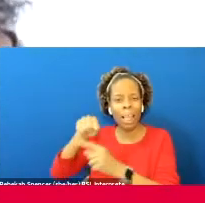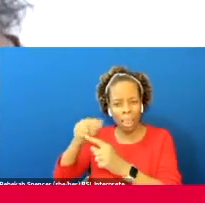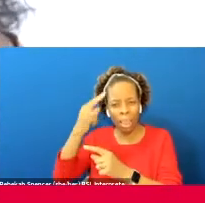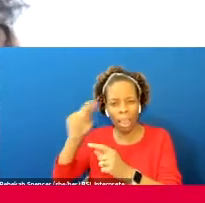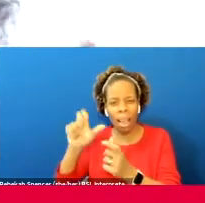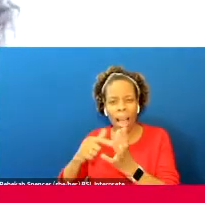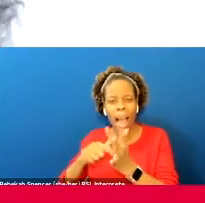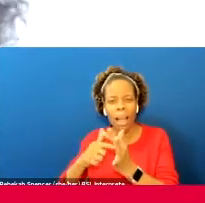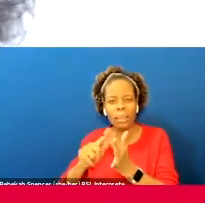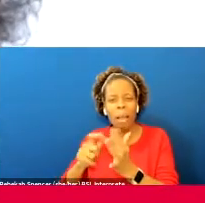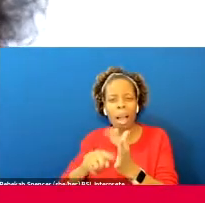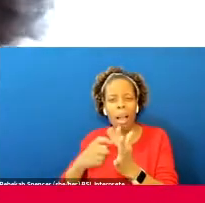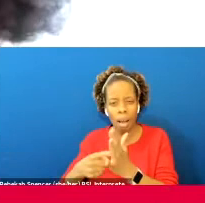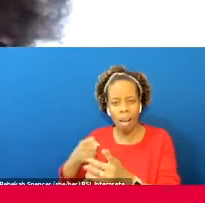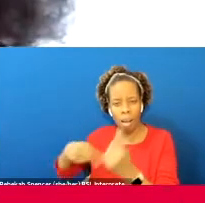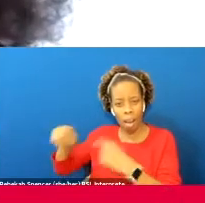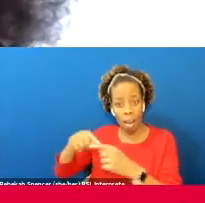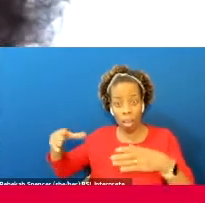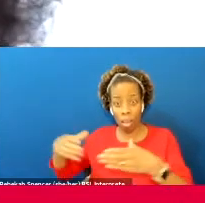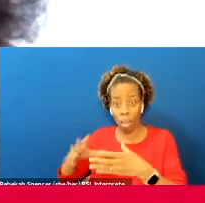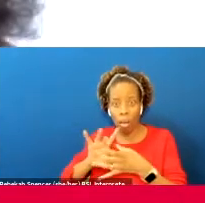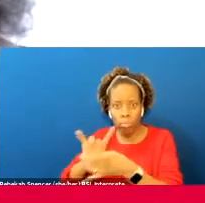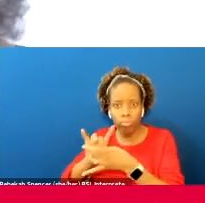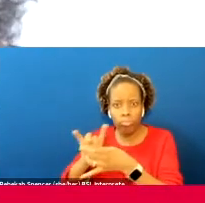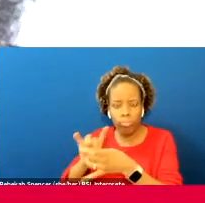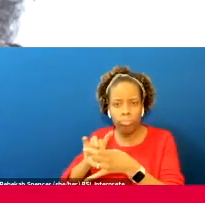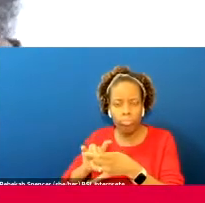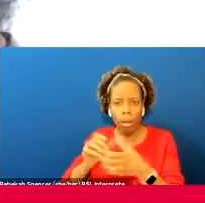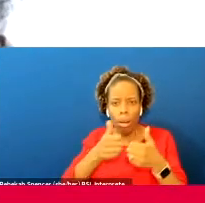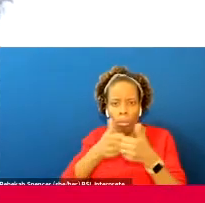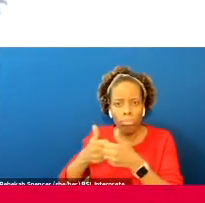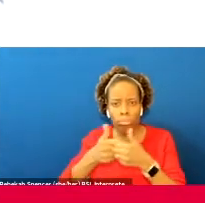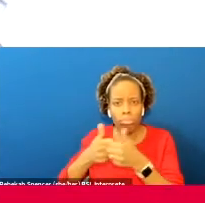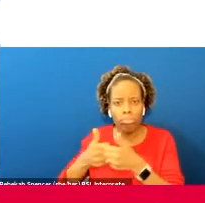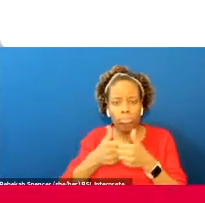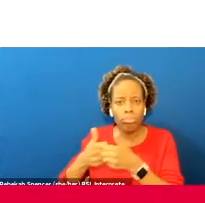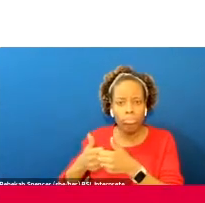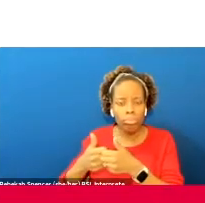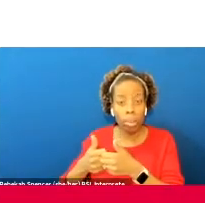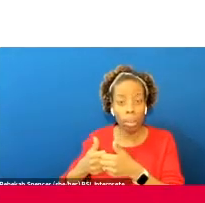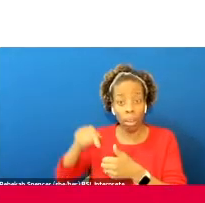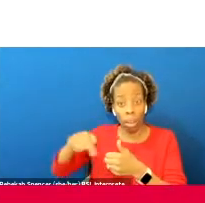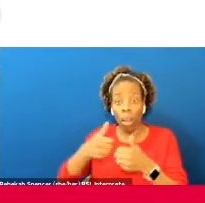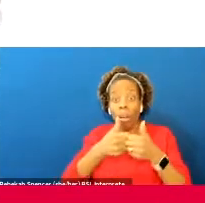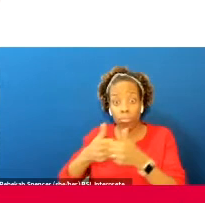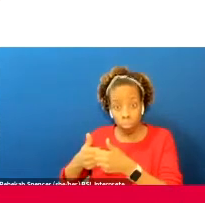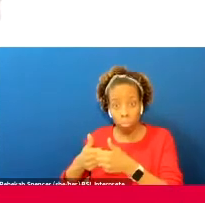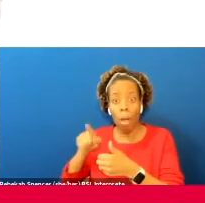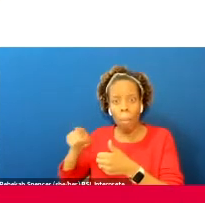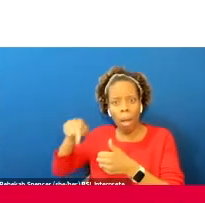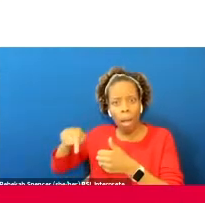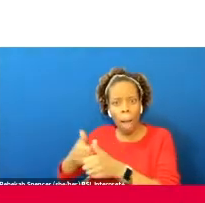whether it's only a small part of their portfolio that they're investing in that has nothing to do with armament, ultimately Caterpillar